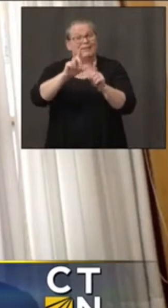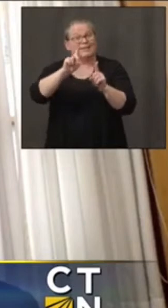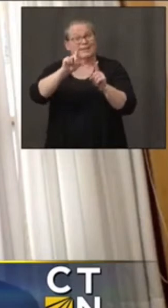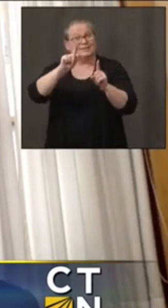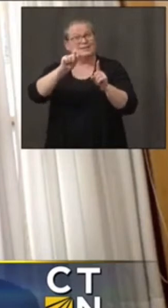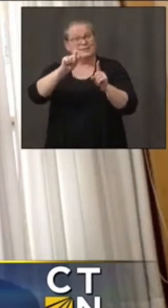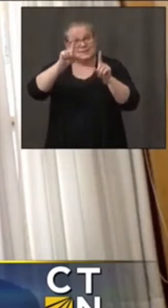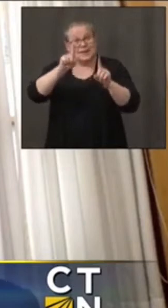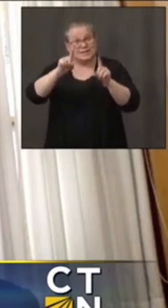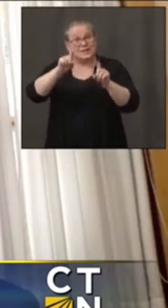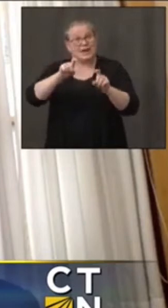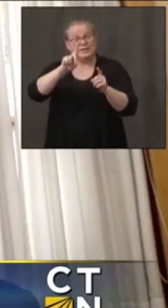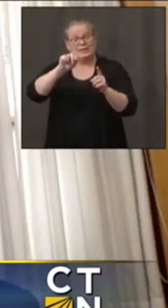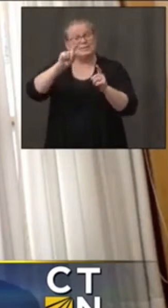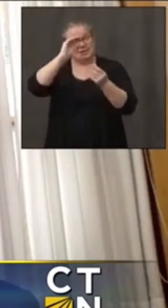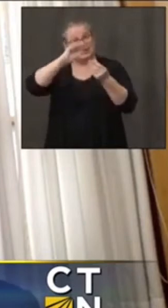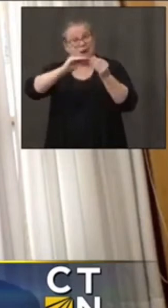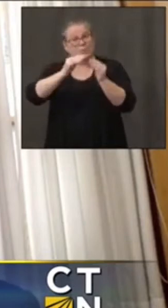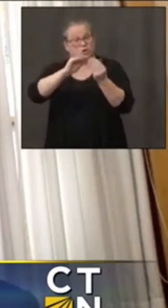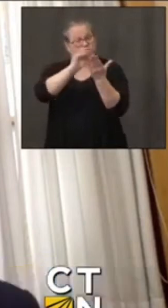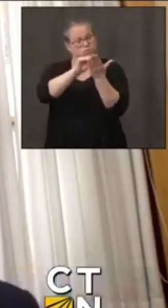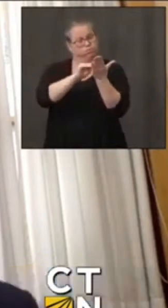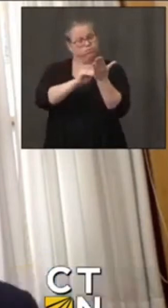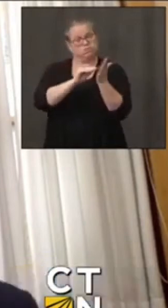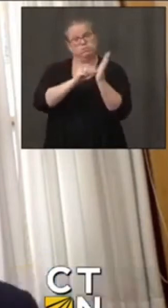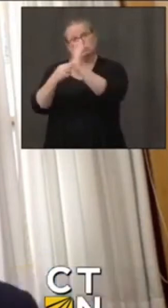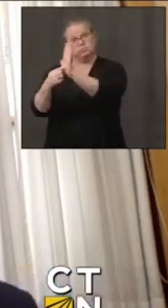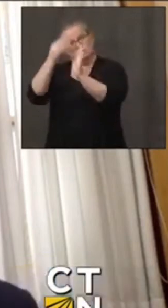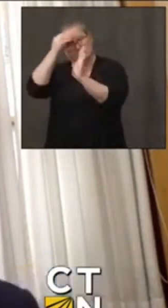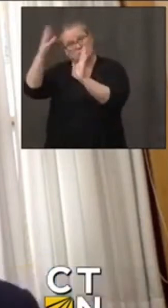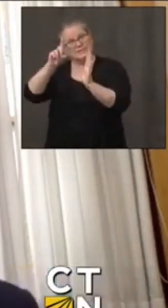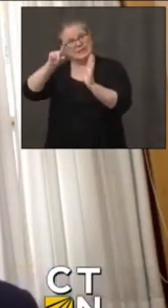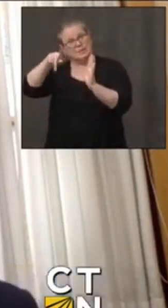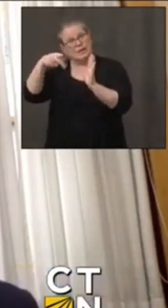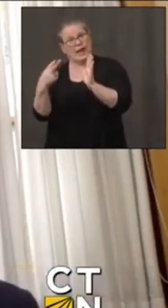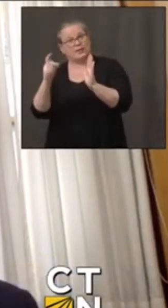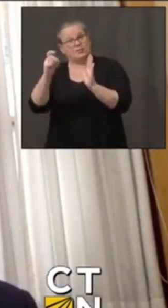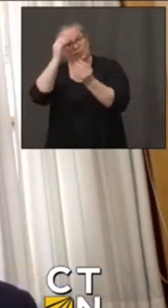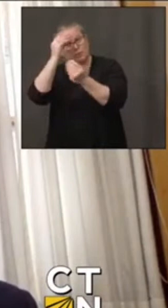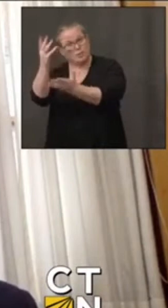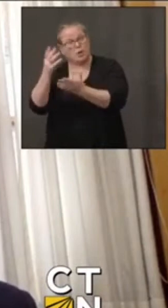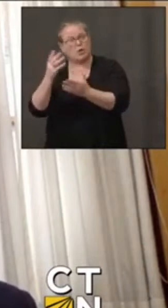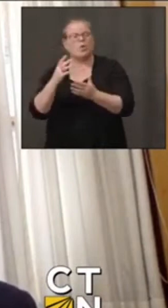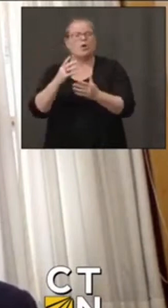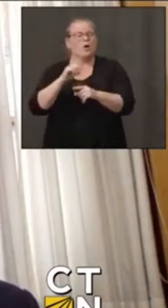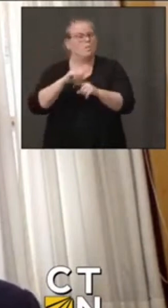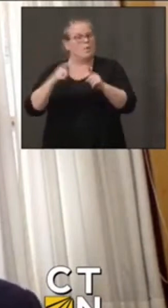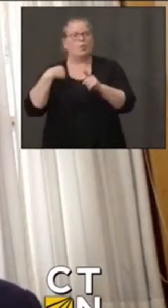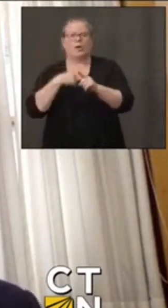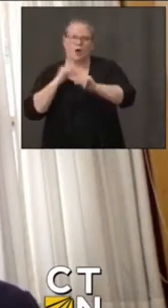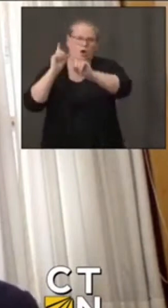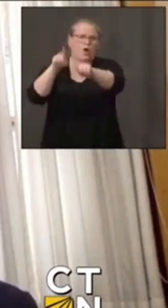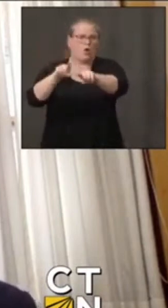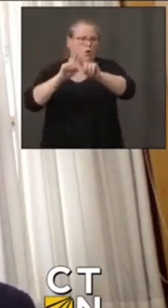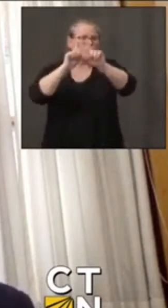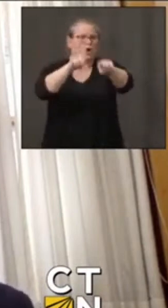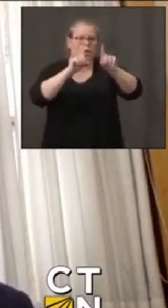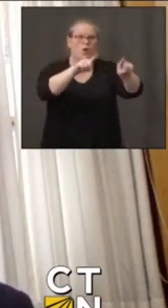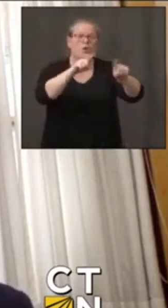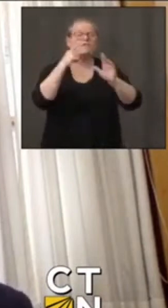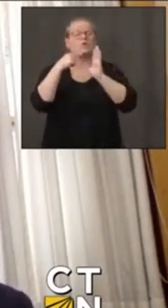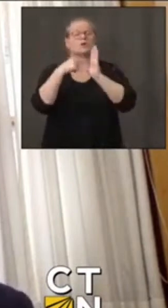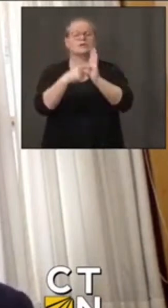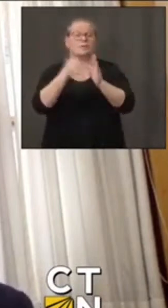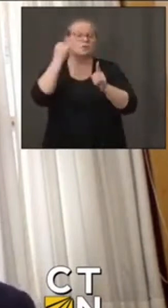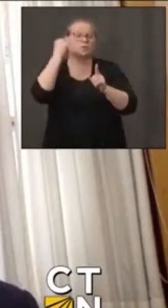tests. But we're working to get those out in the field so that the example would be is if you've got someone who's symptomatic in a class,